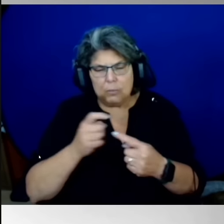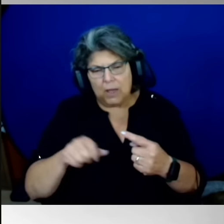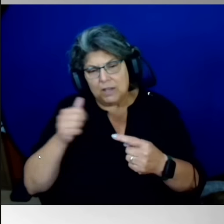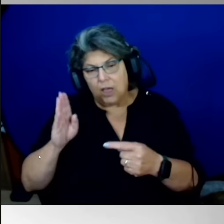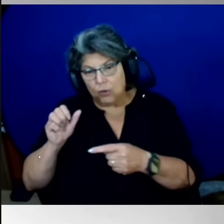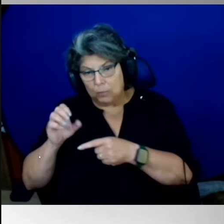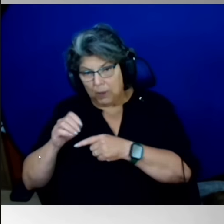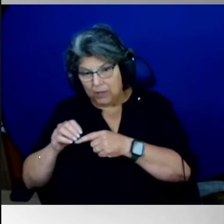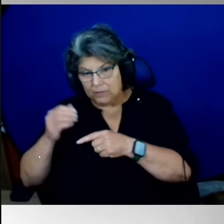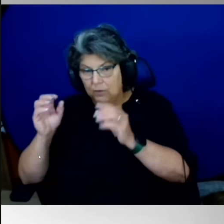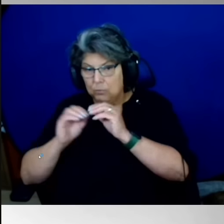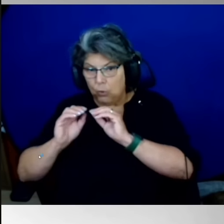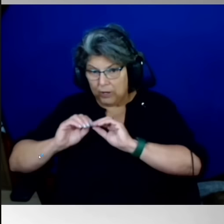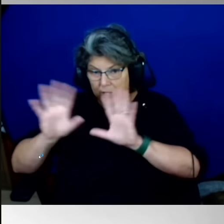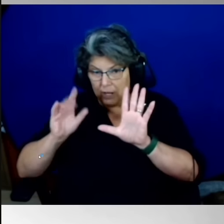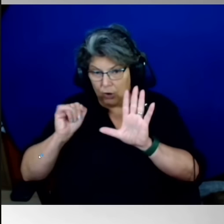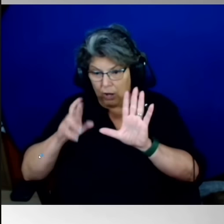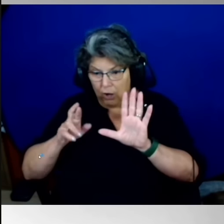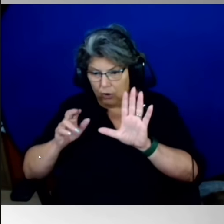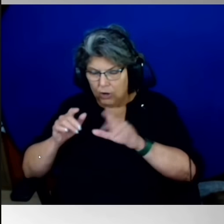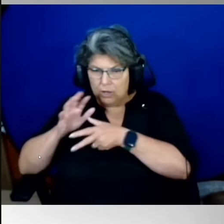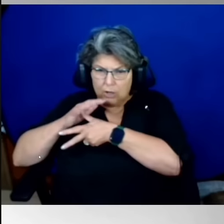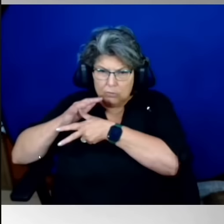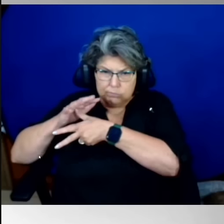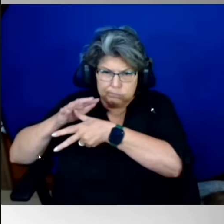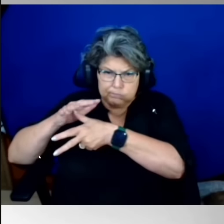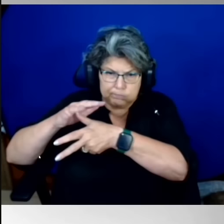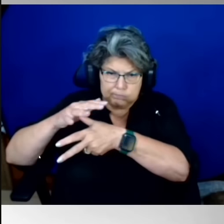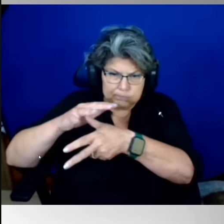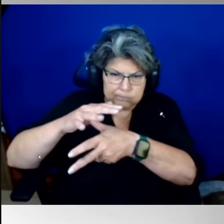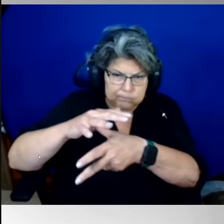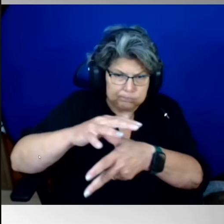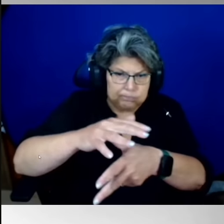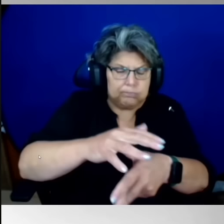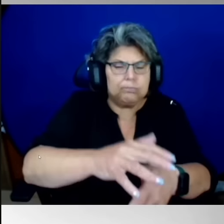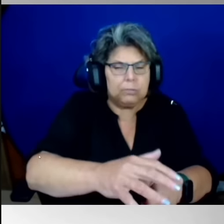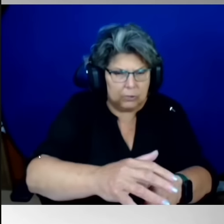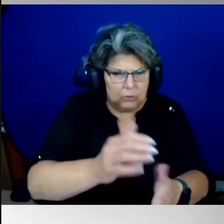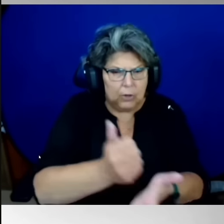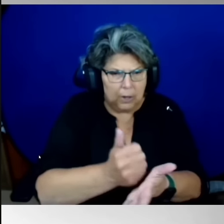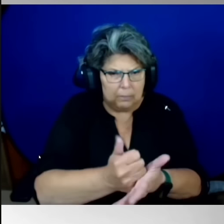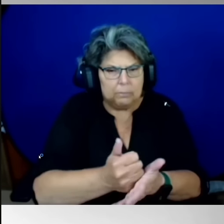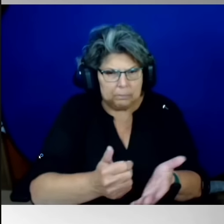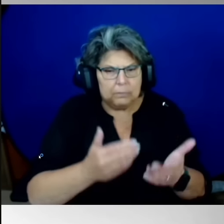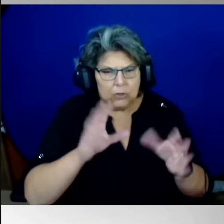clear air to be able to support our troops on the ground in suppressing the fire. Thank you.